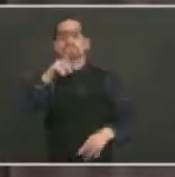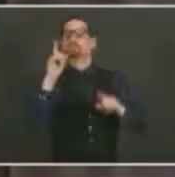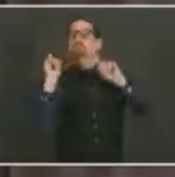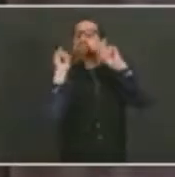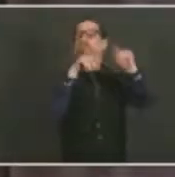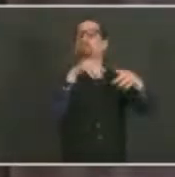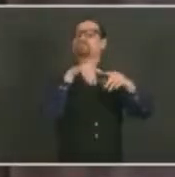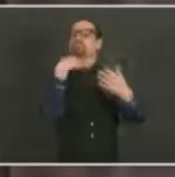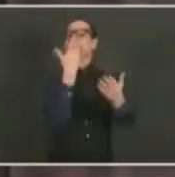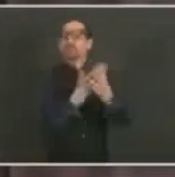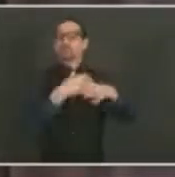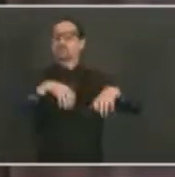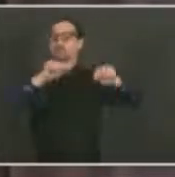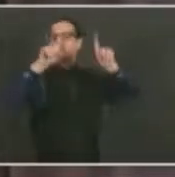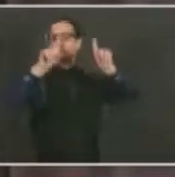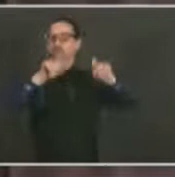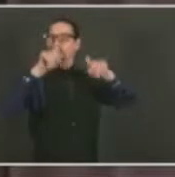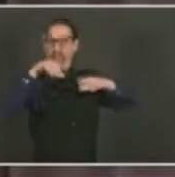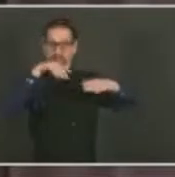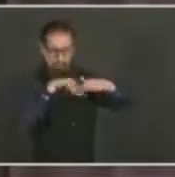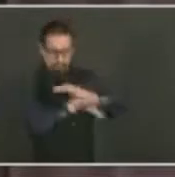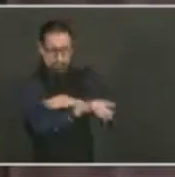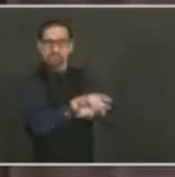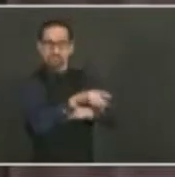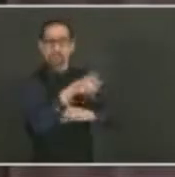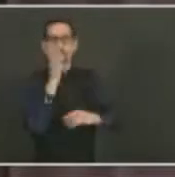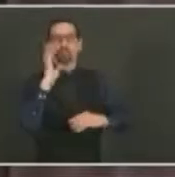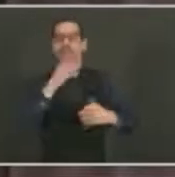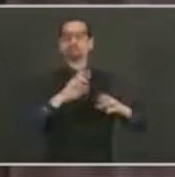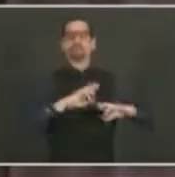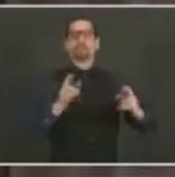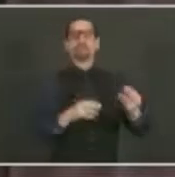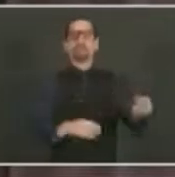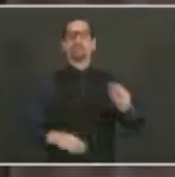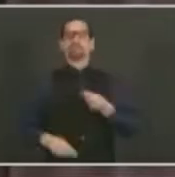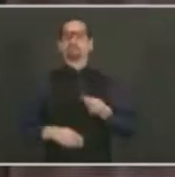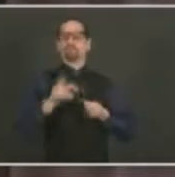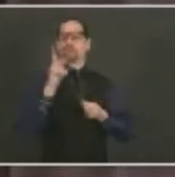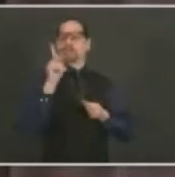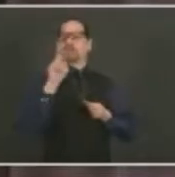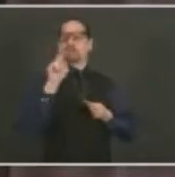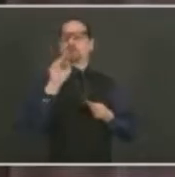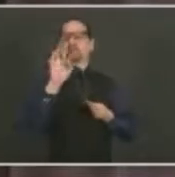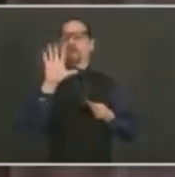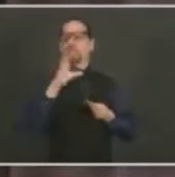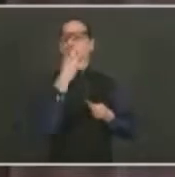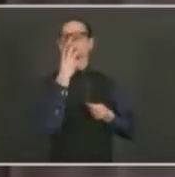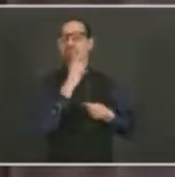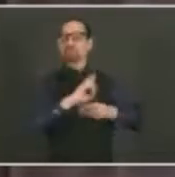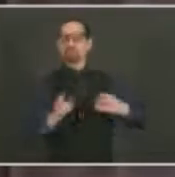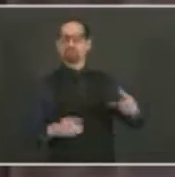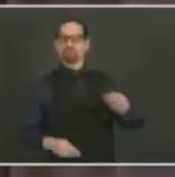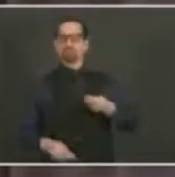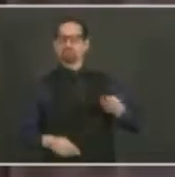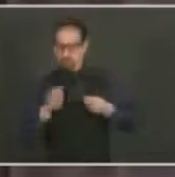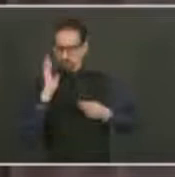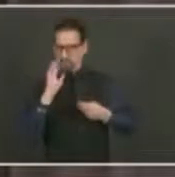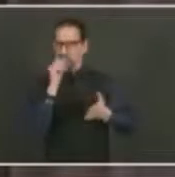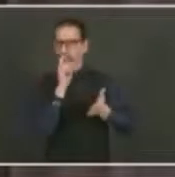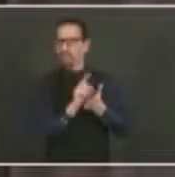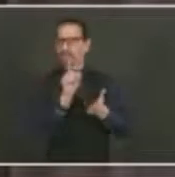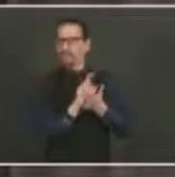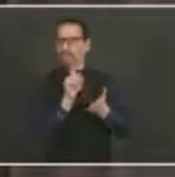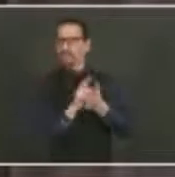these high-quality KN95 masks at all testing sites. We want to help make sure that everyone